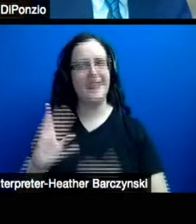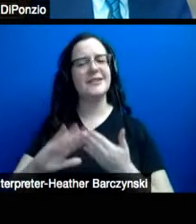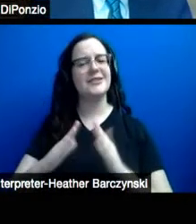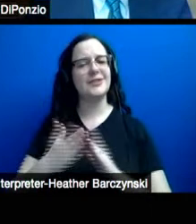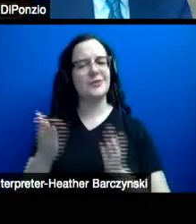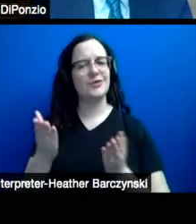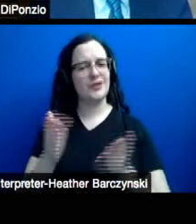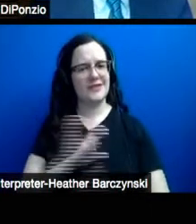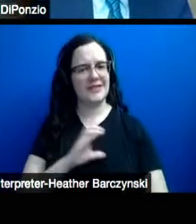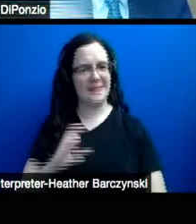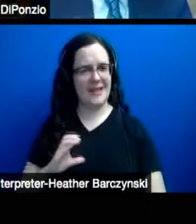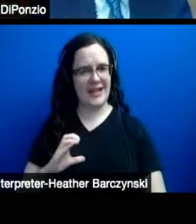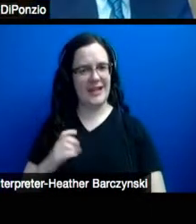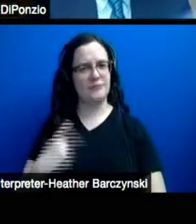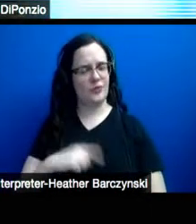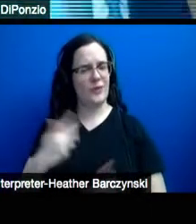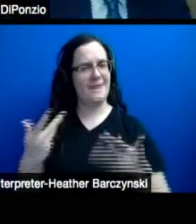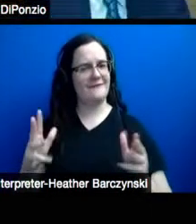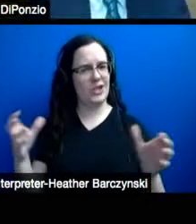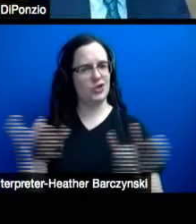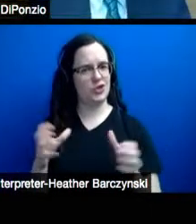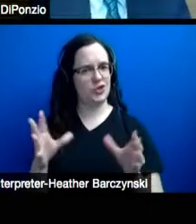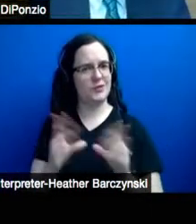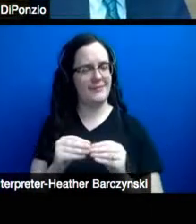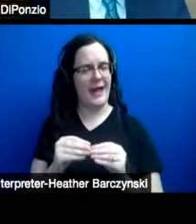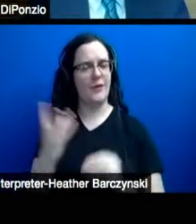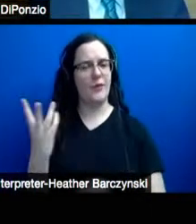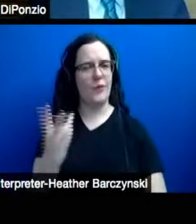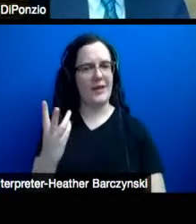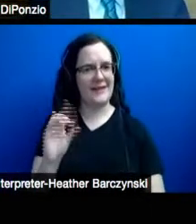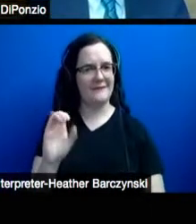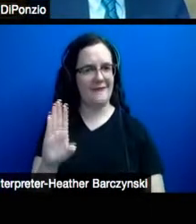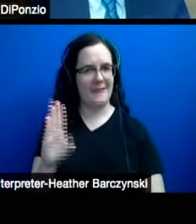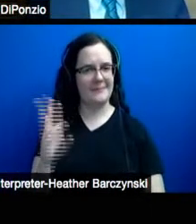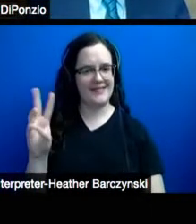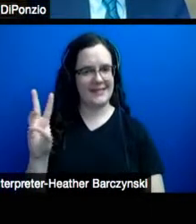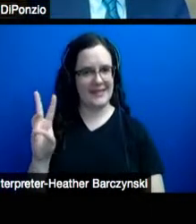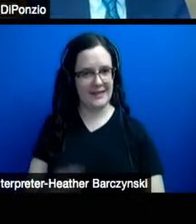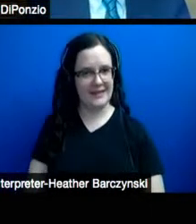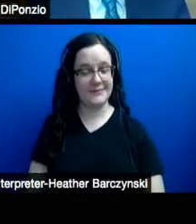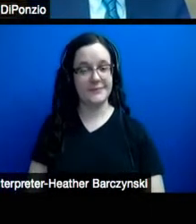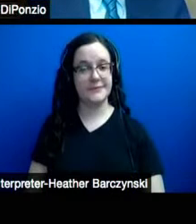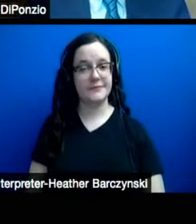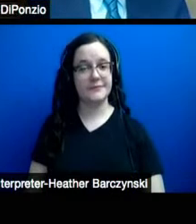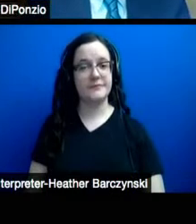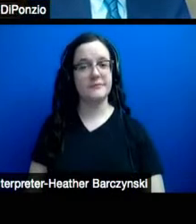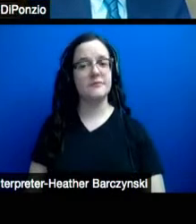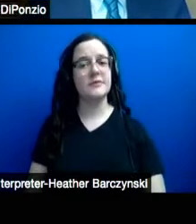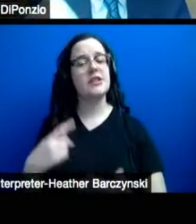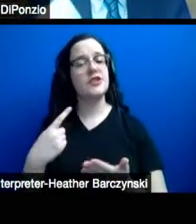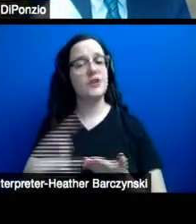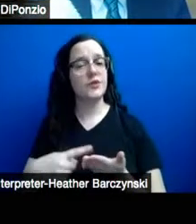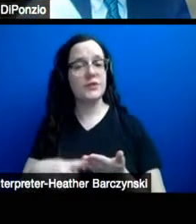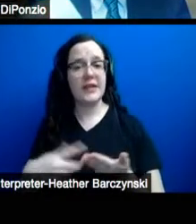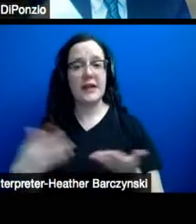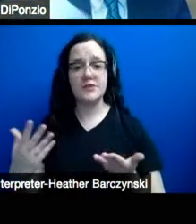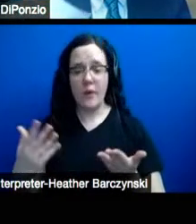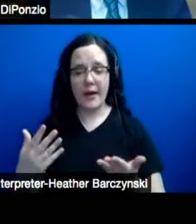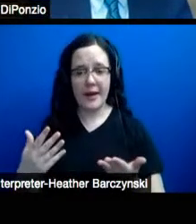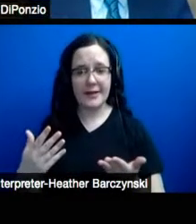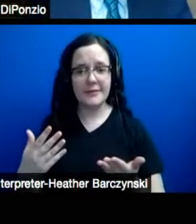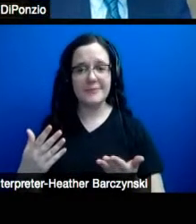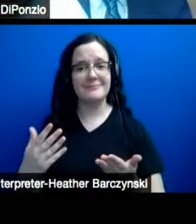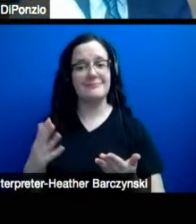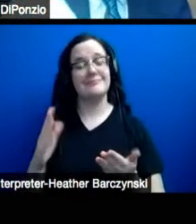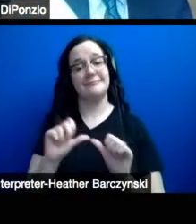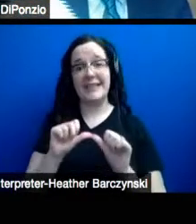Services Committee met on Wednesday, February 16th. And among the items we discussed were under